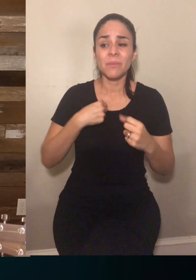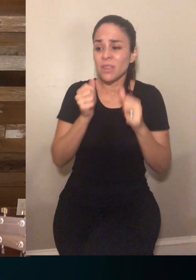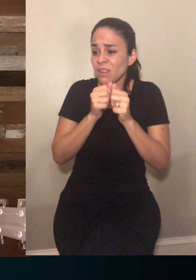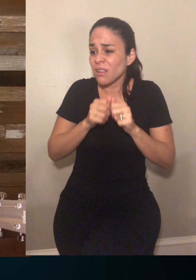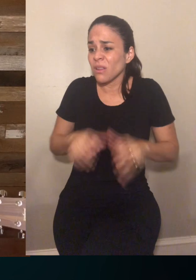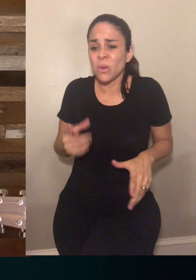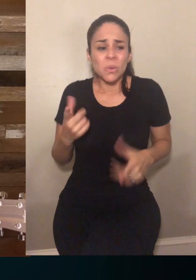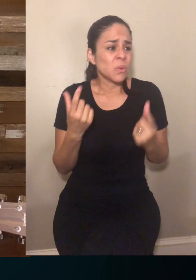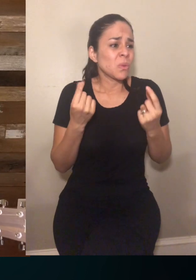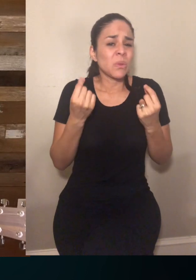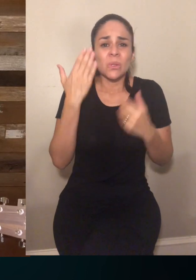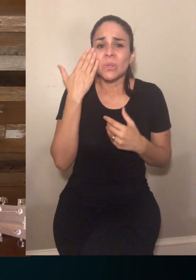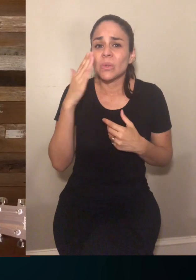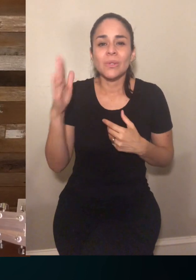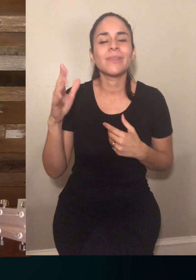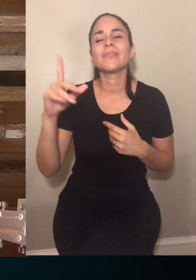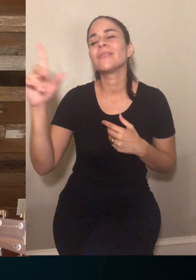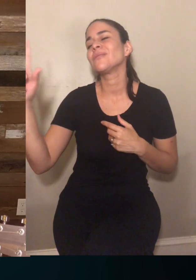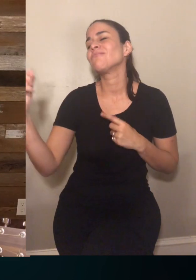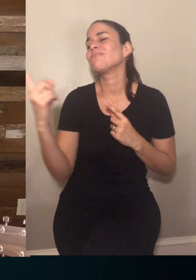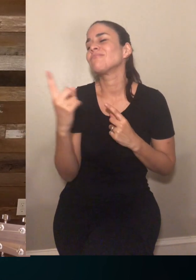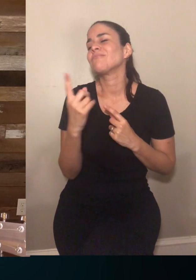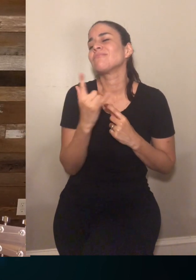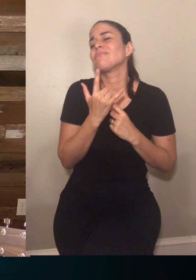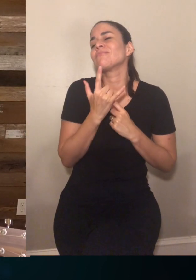torn. Your love surrounds me